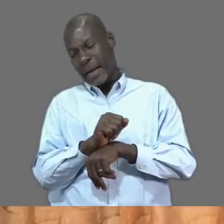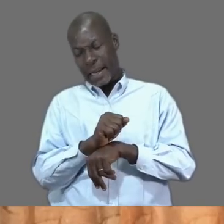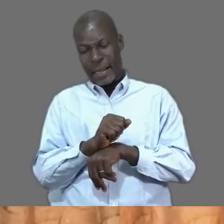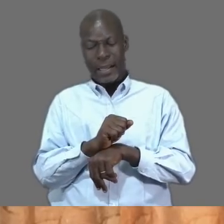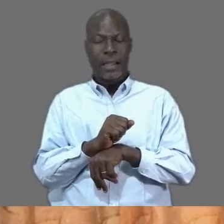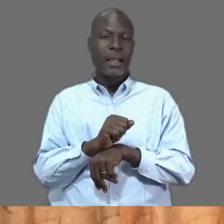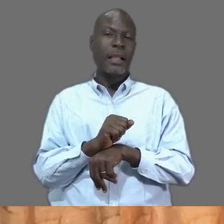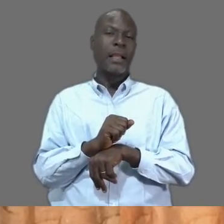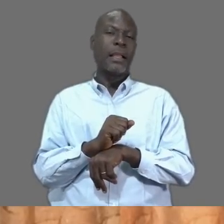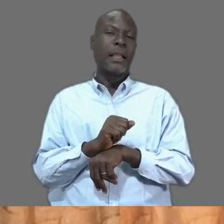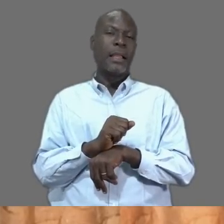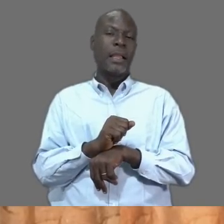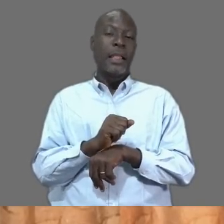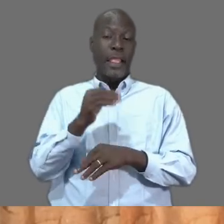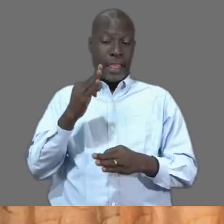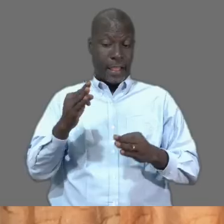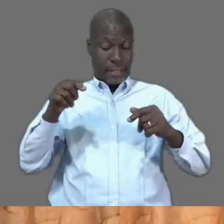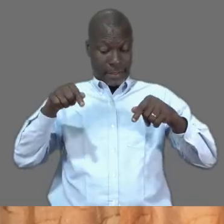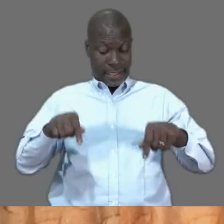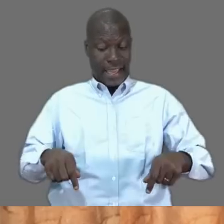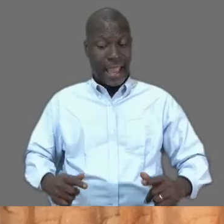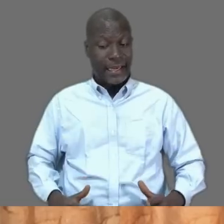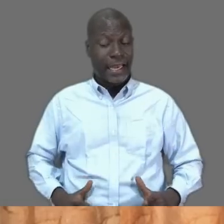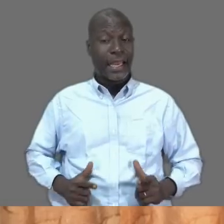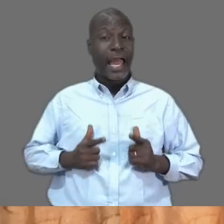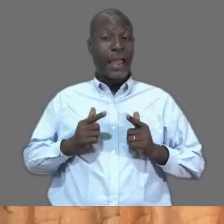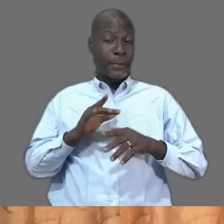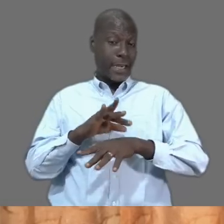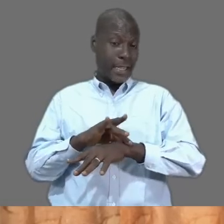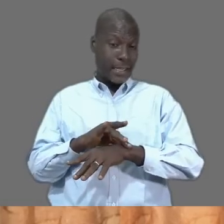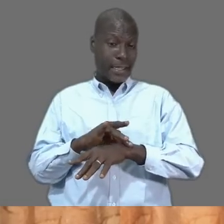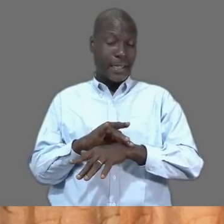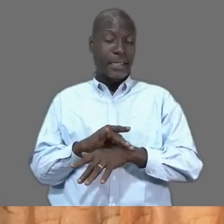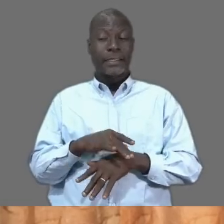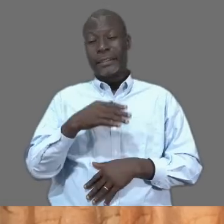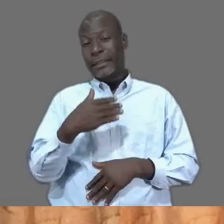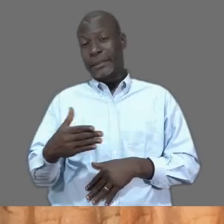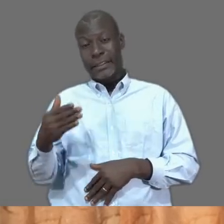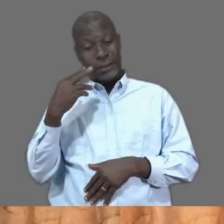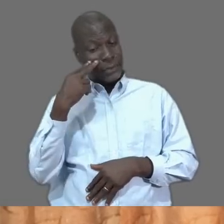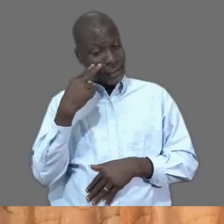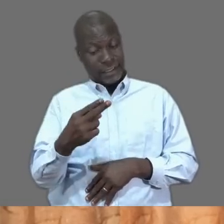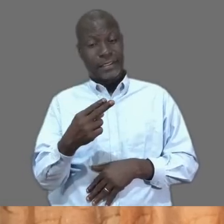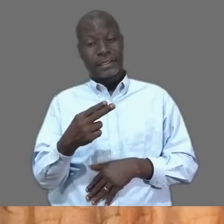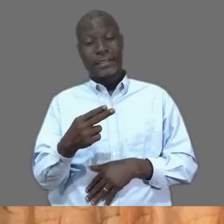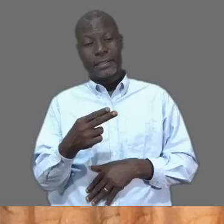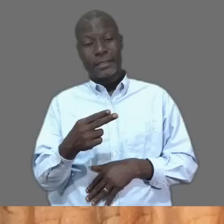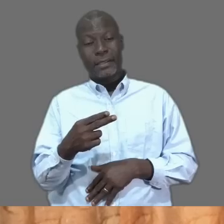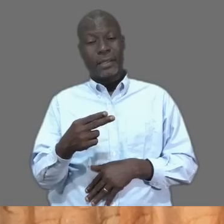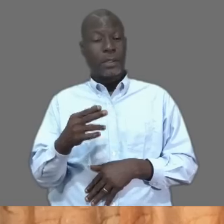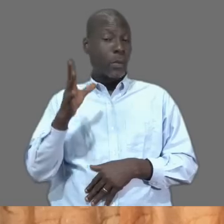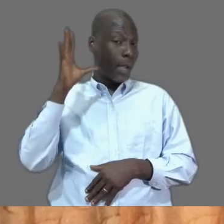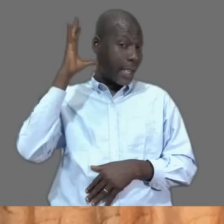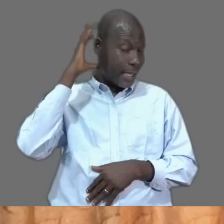bow ho by sa inquimu, sasa see so, and near my idea, any who, dear dear